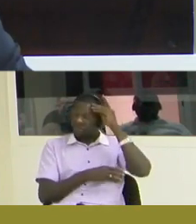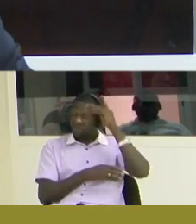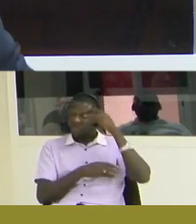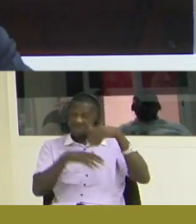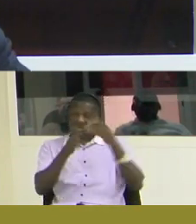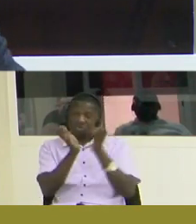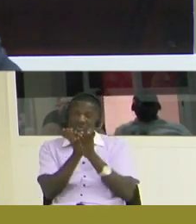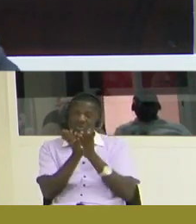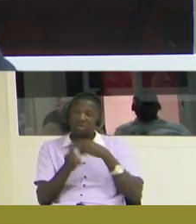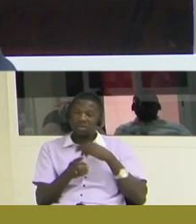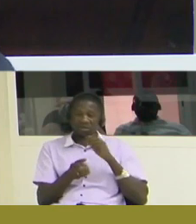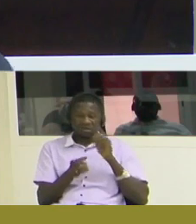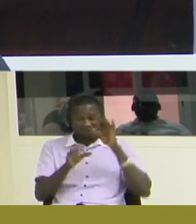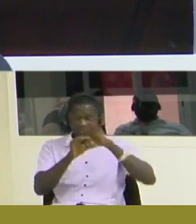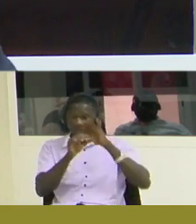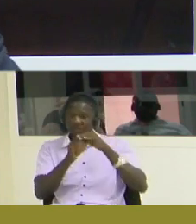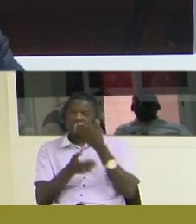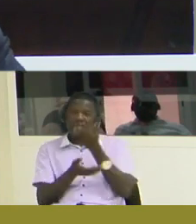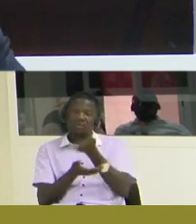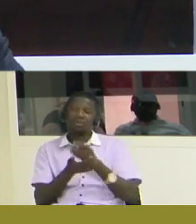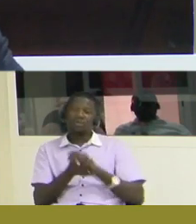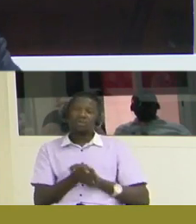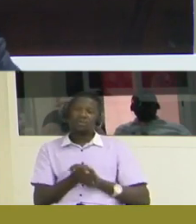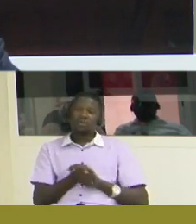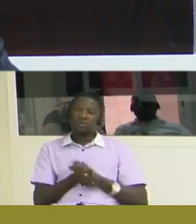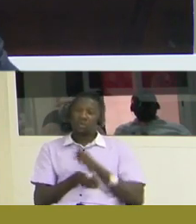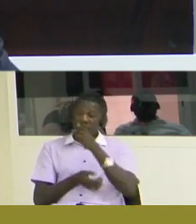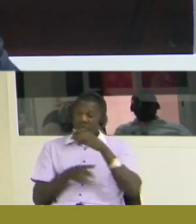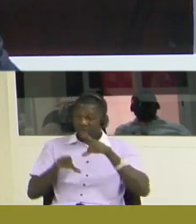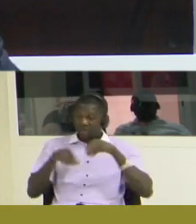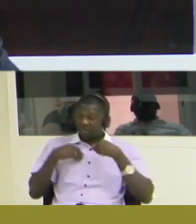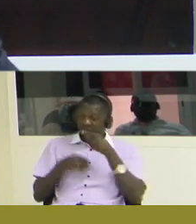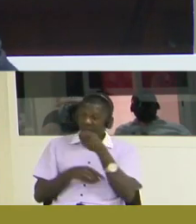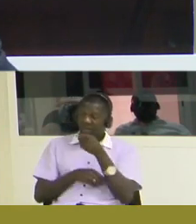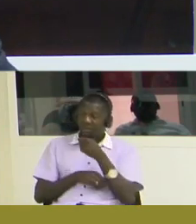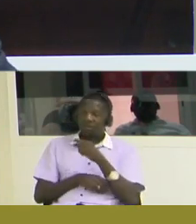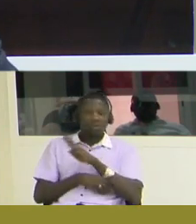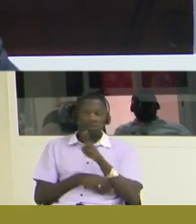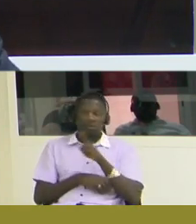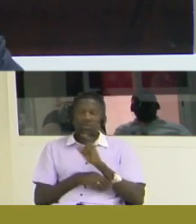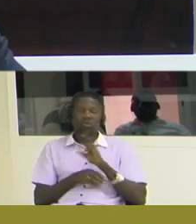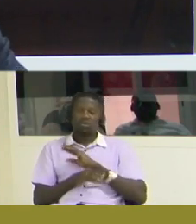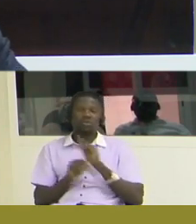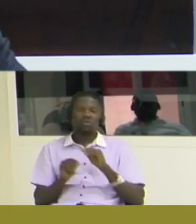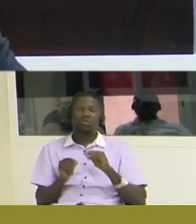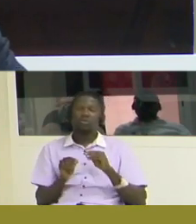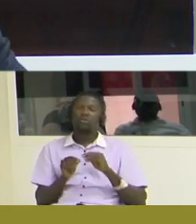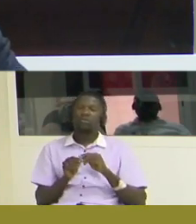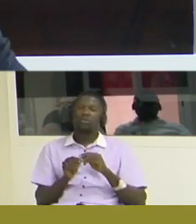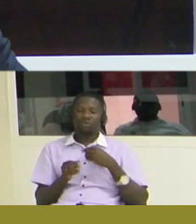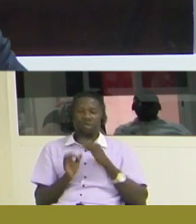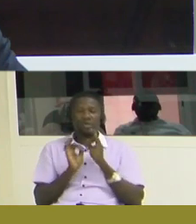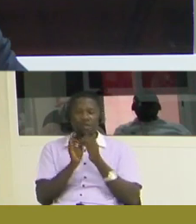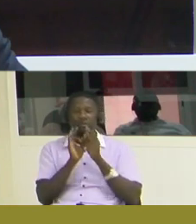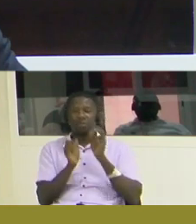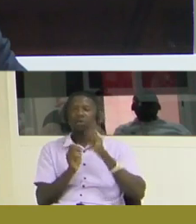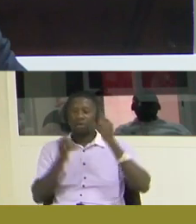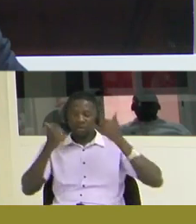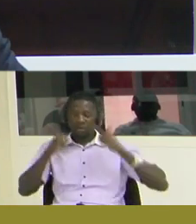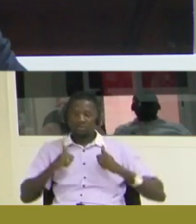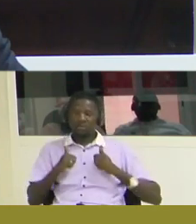did that apply to you no it did not but let me explain exactly what happened immediately that